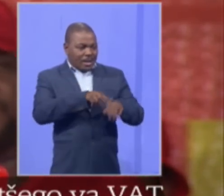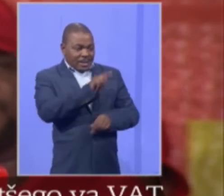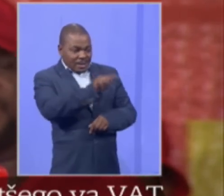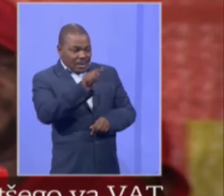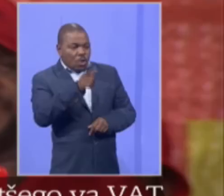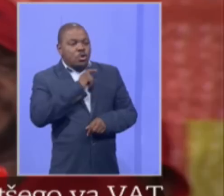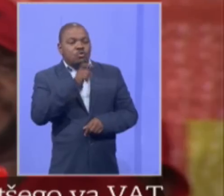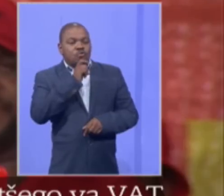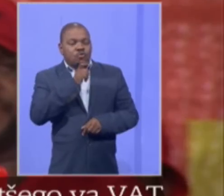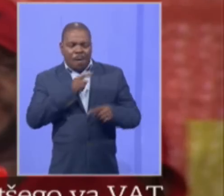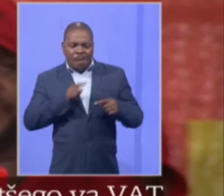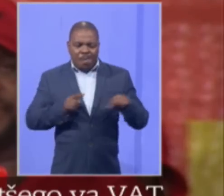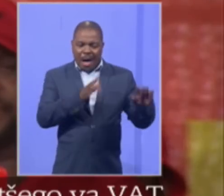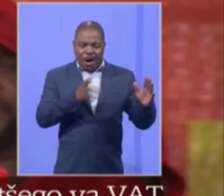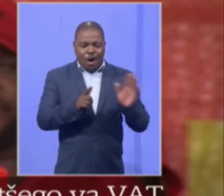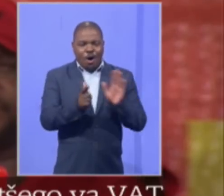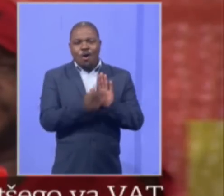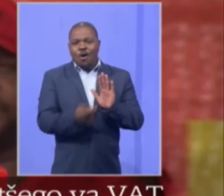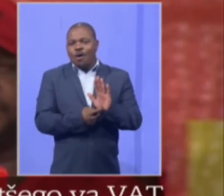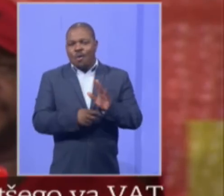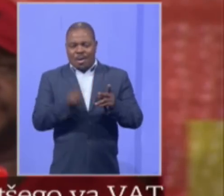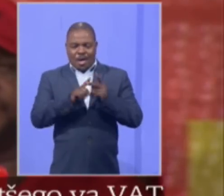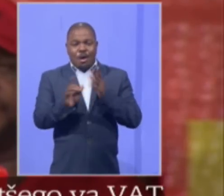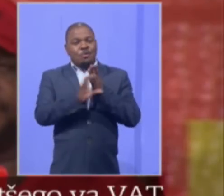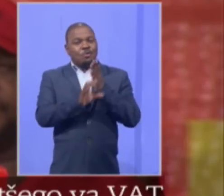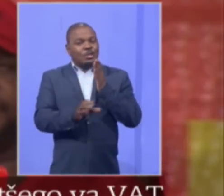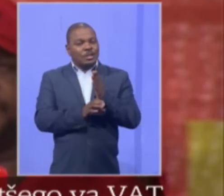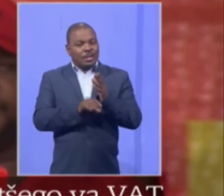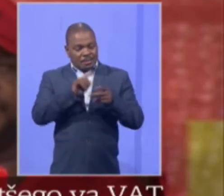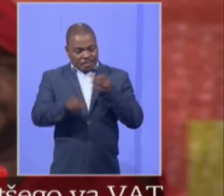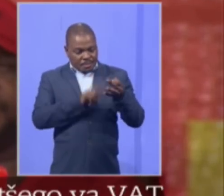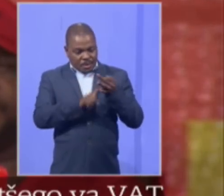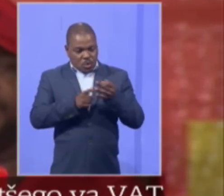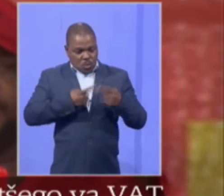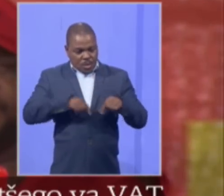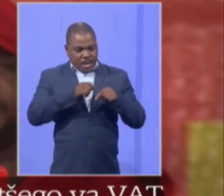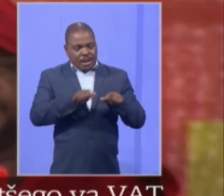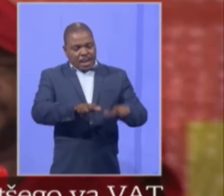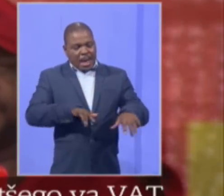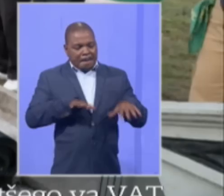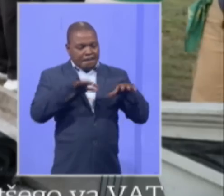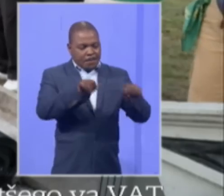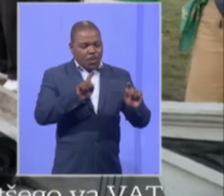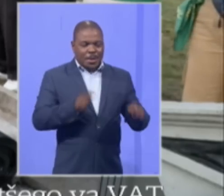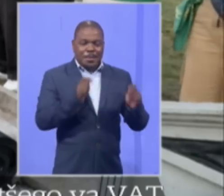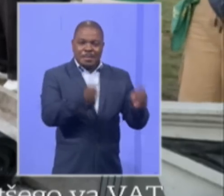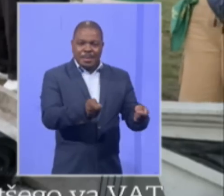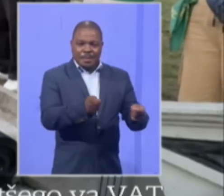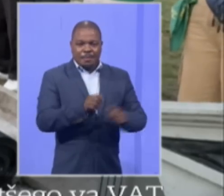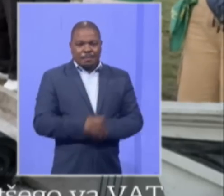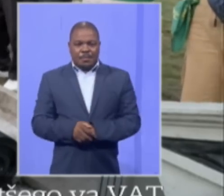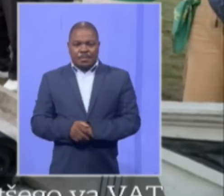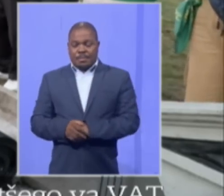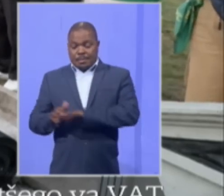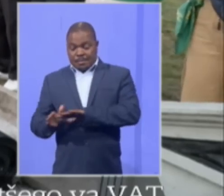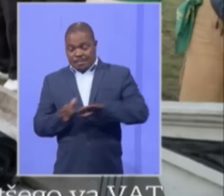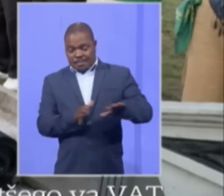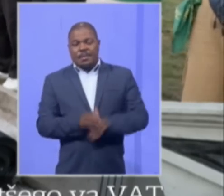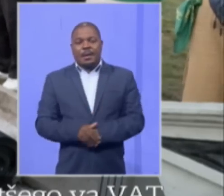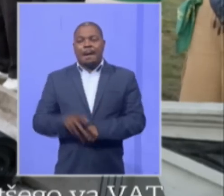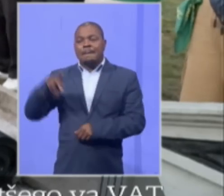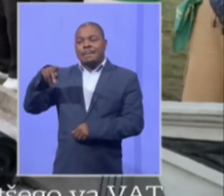with legislation and the constitution to expropriate land without compensation. Ka go le lengwe mokgatlo wa PAC le